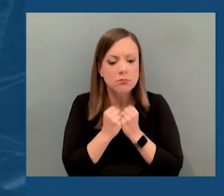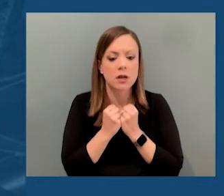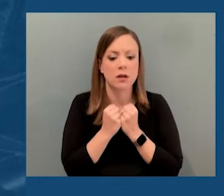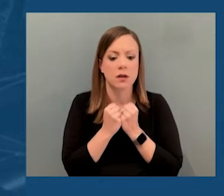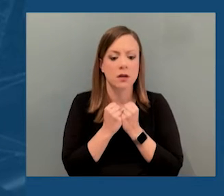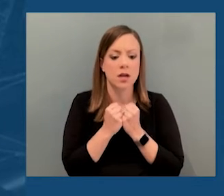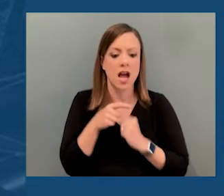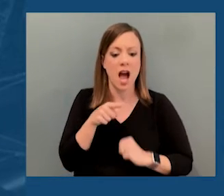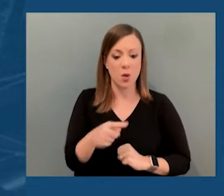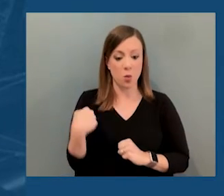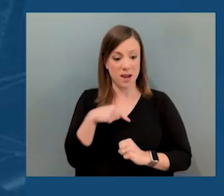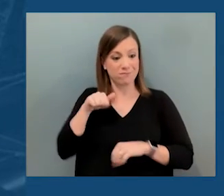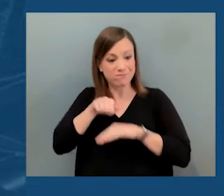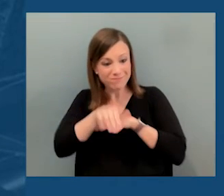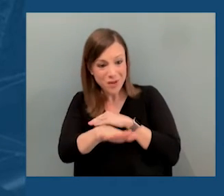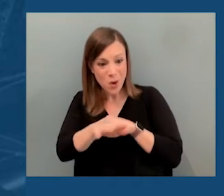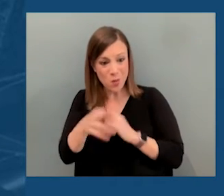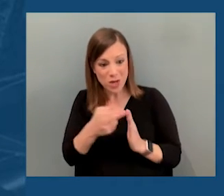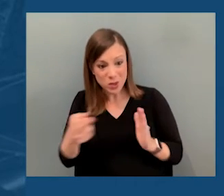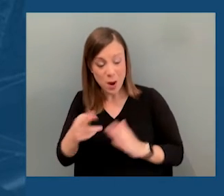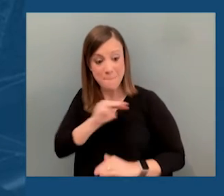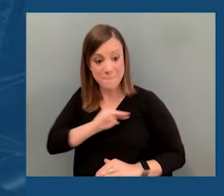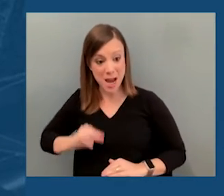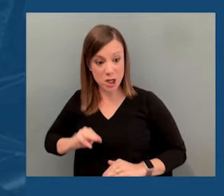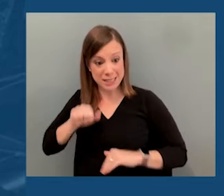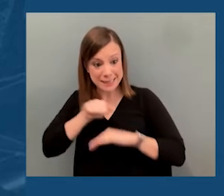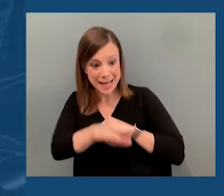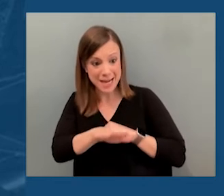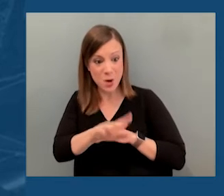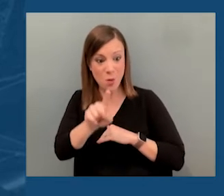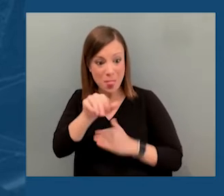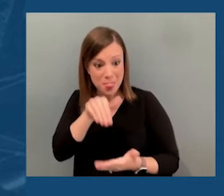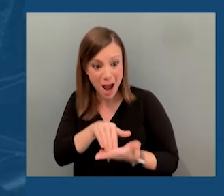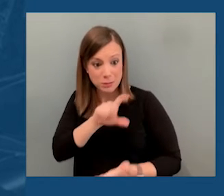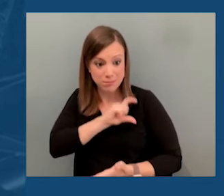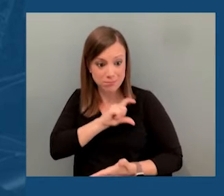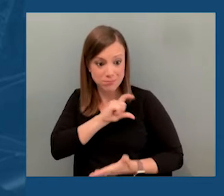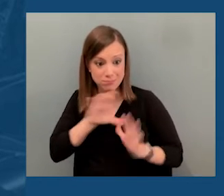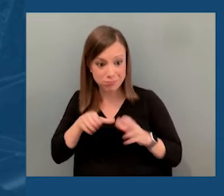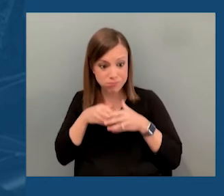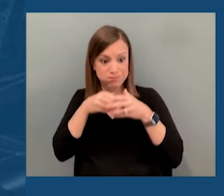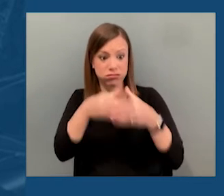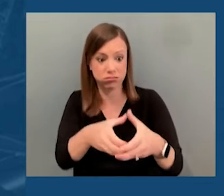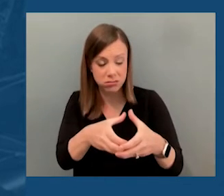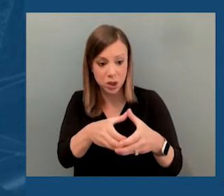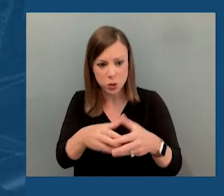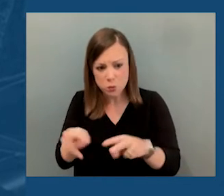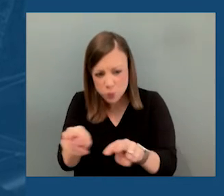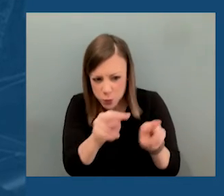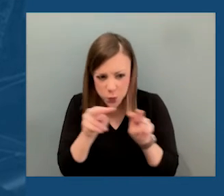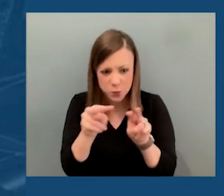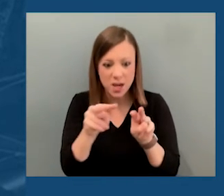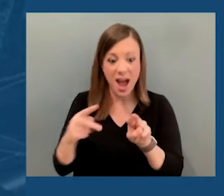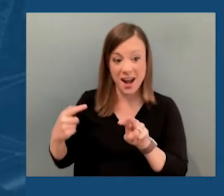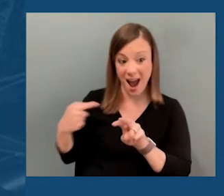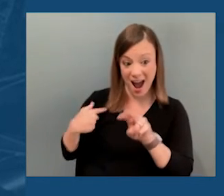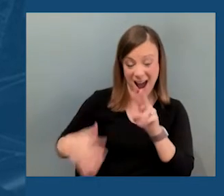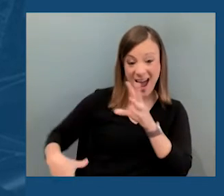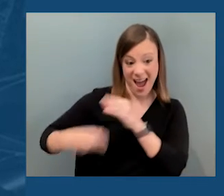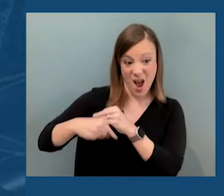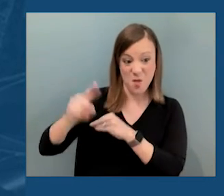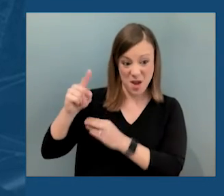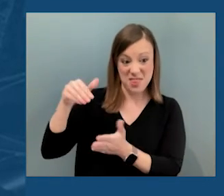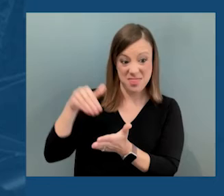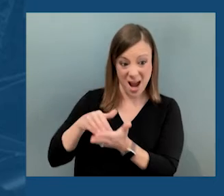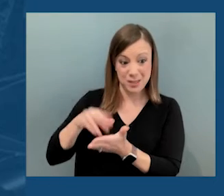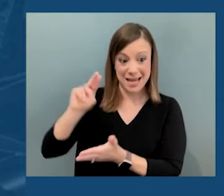in 1,000 members of law enforcement in February. I supplemented that with 1,000 National Guard, state police, transit